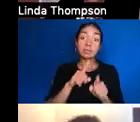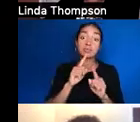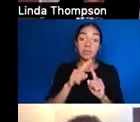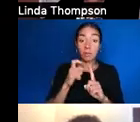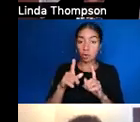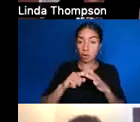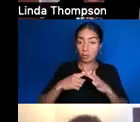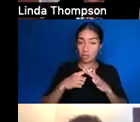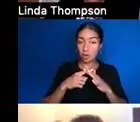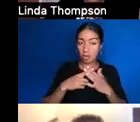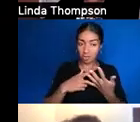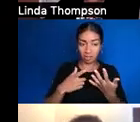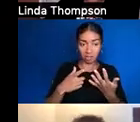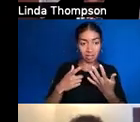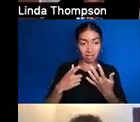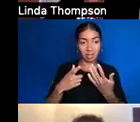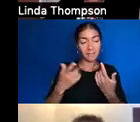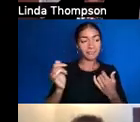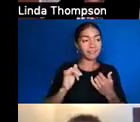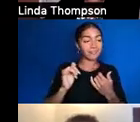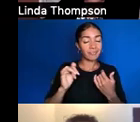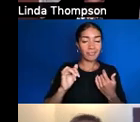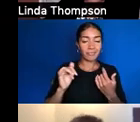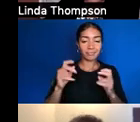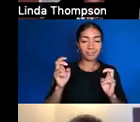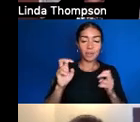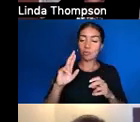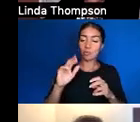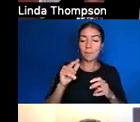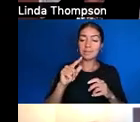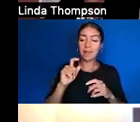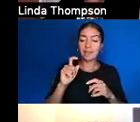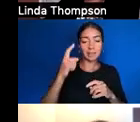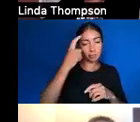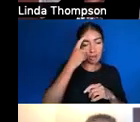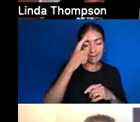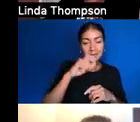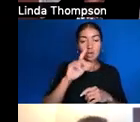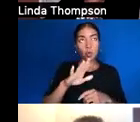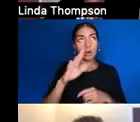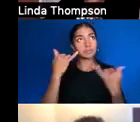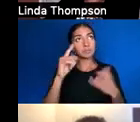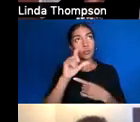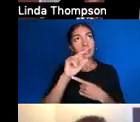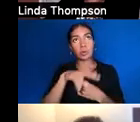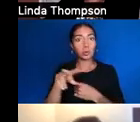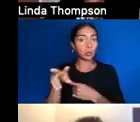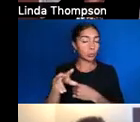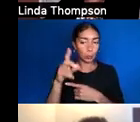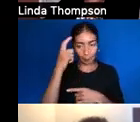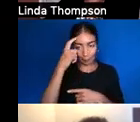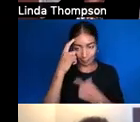not with your thinking, this is 2022 brain, right? So just be conscious of